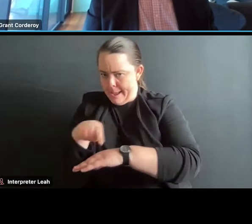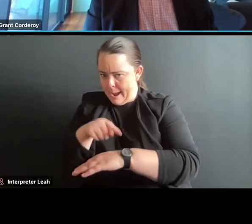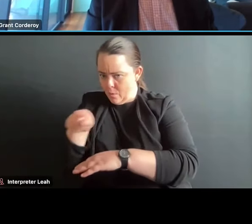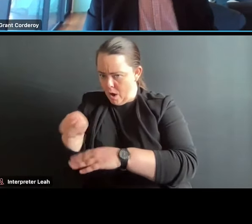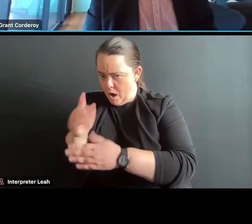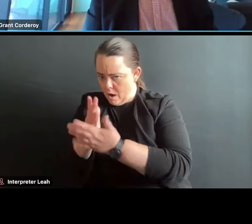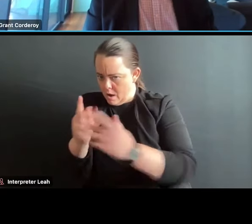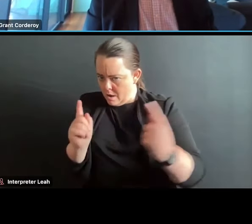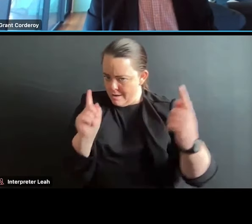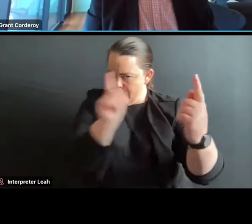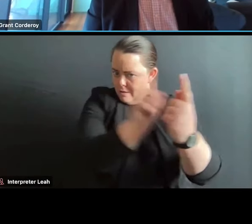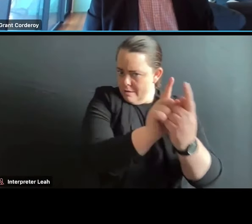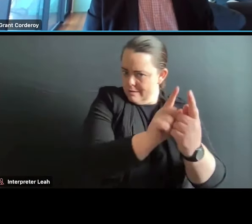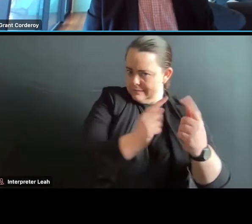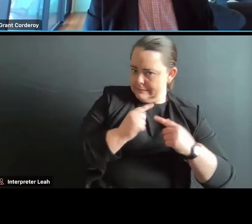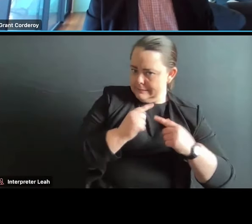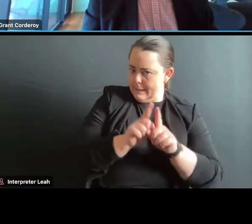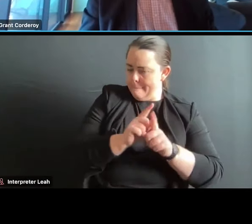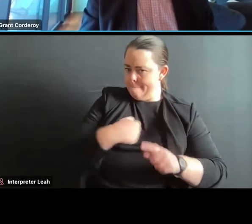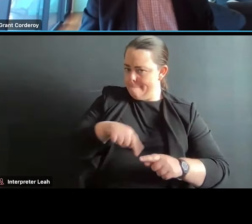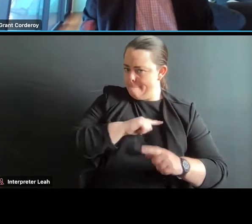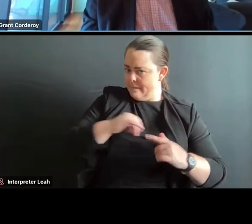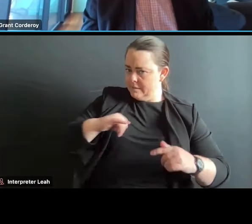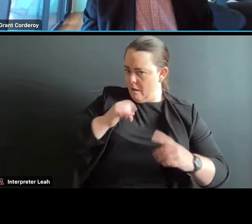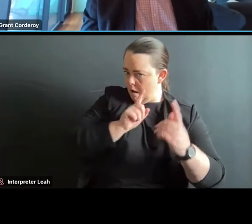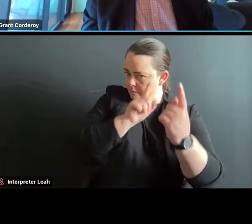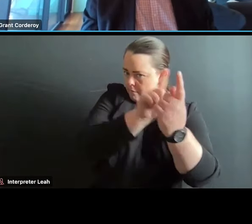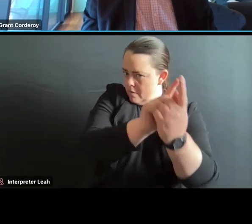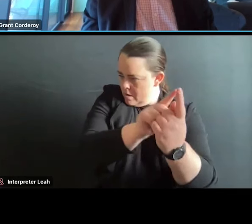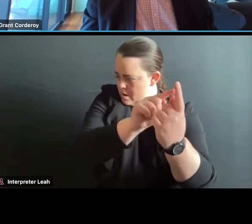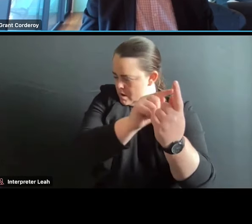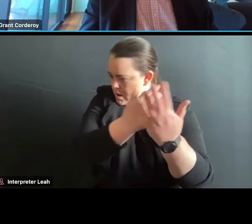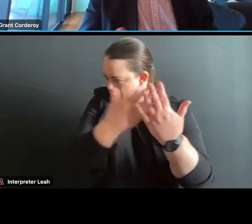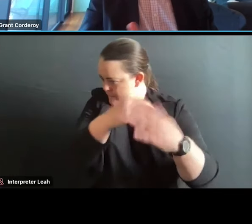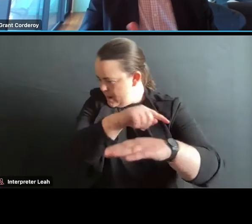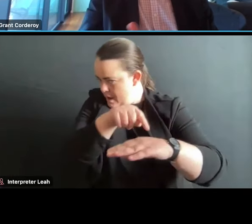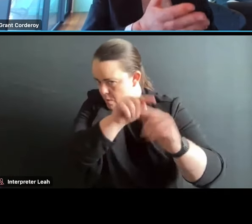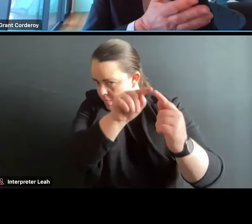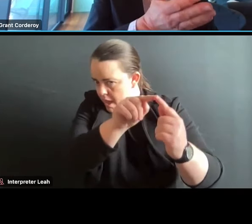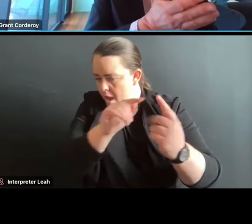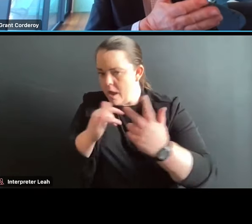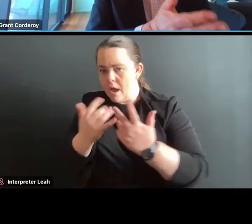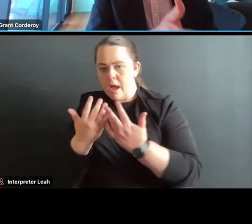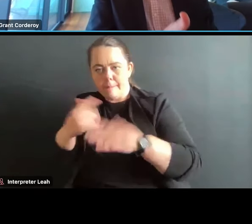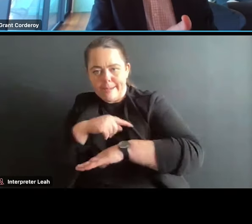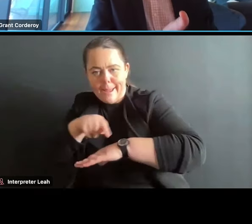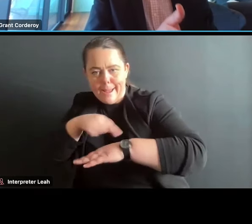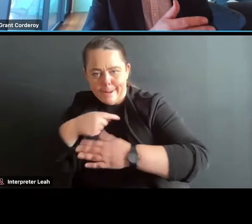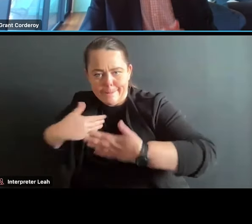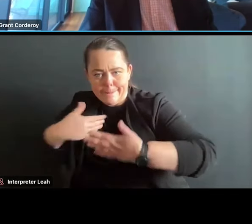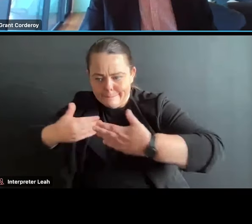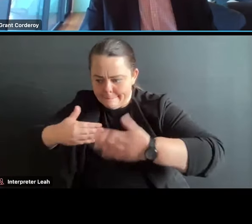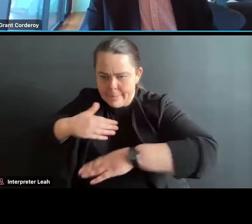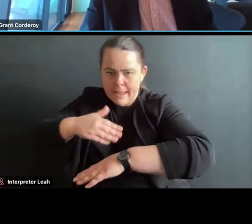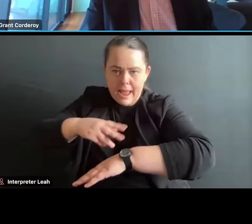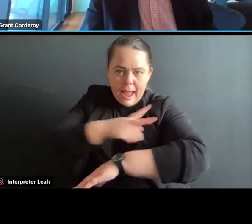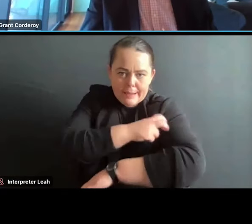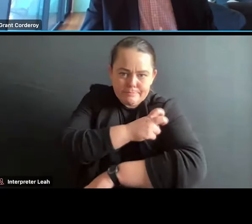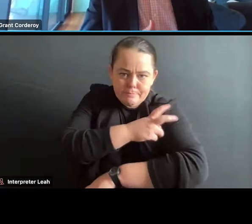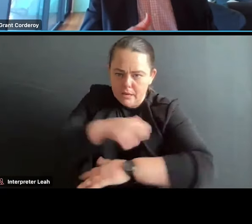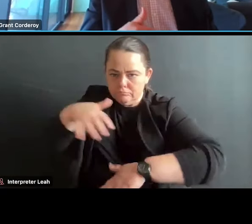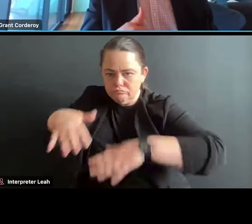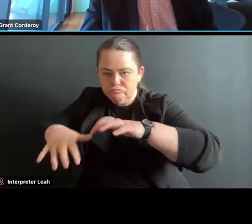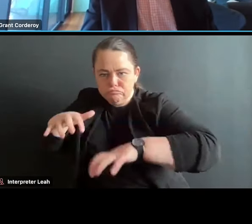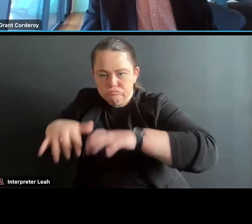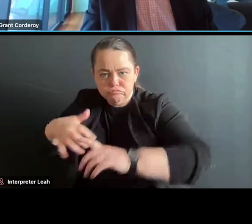your management service fees allocated individually to those other line